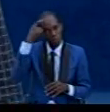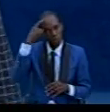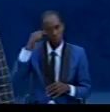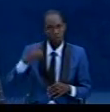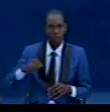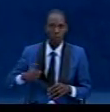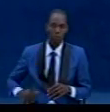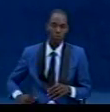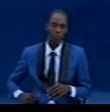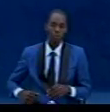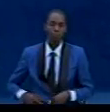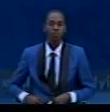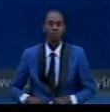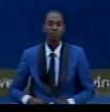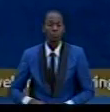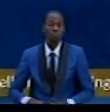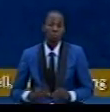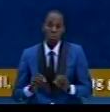Well,